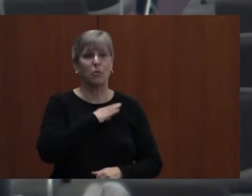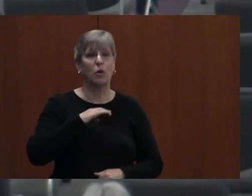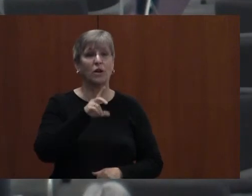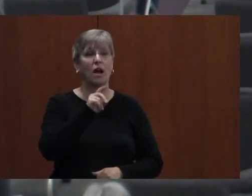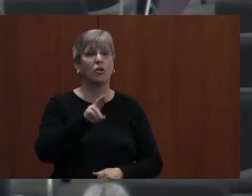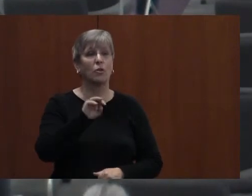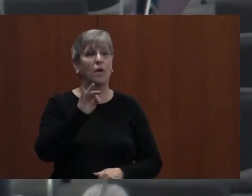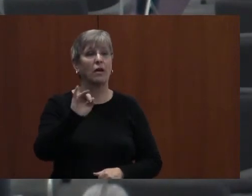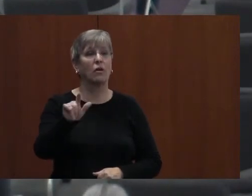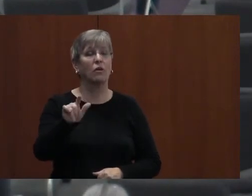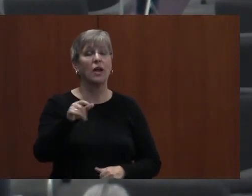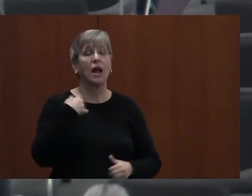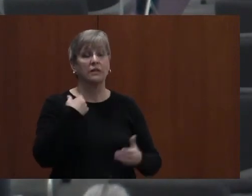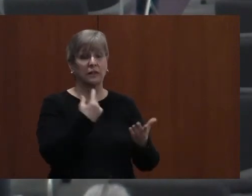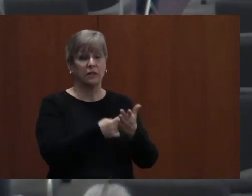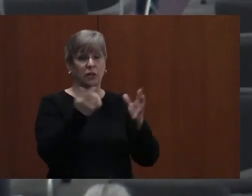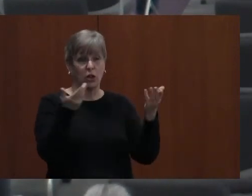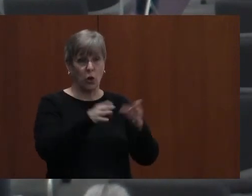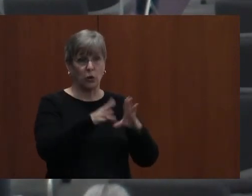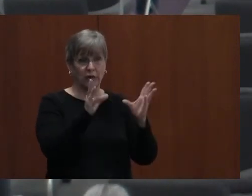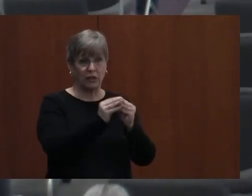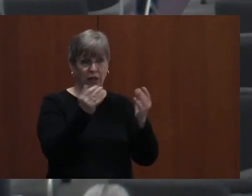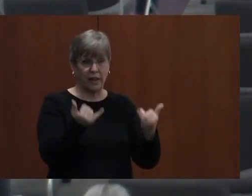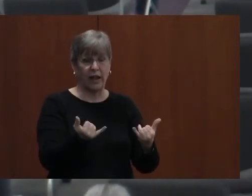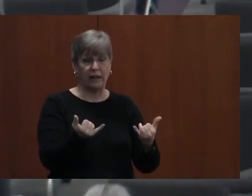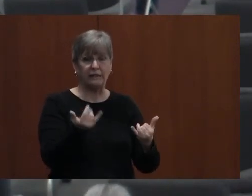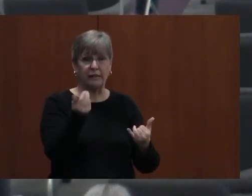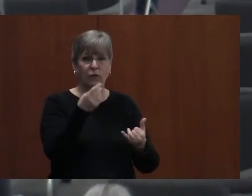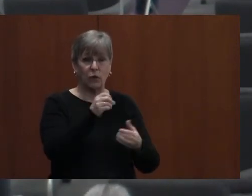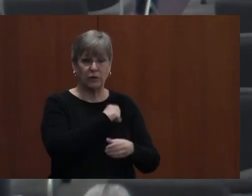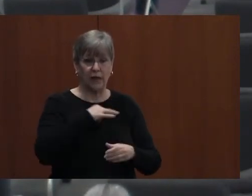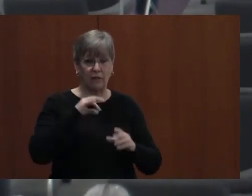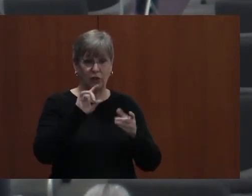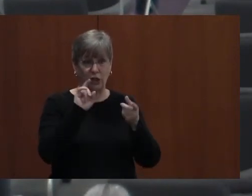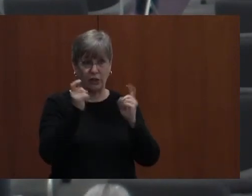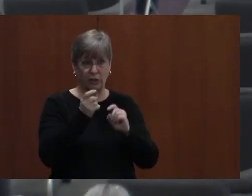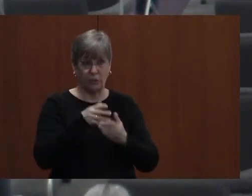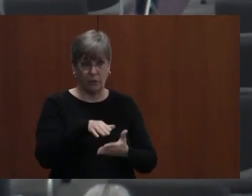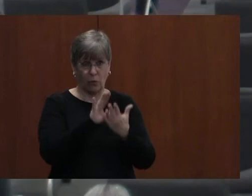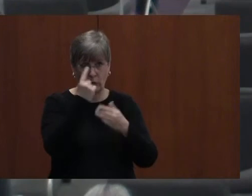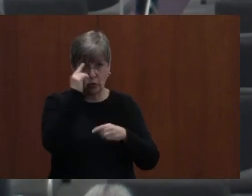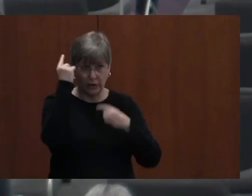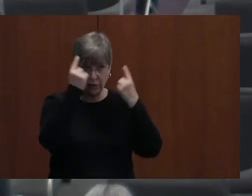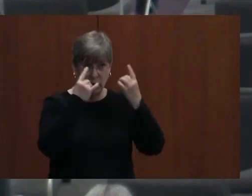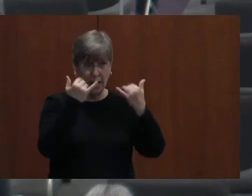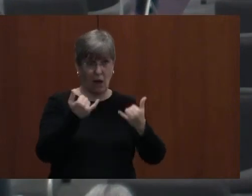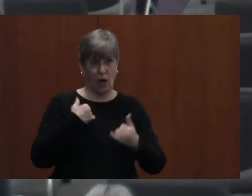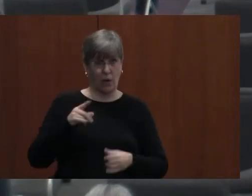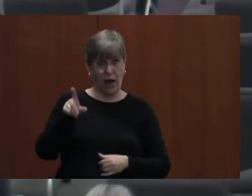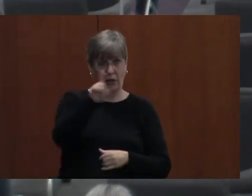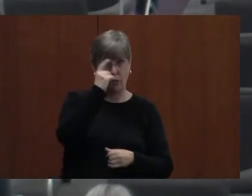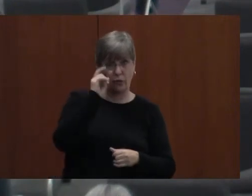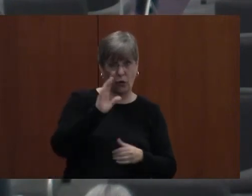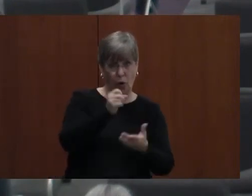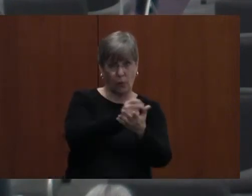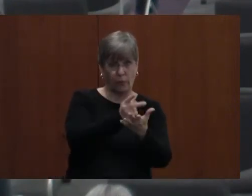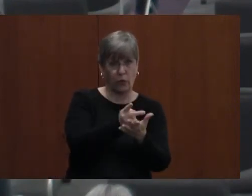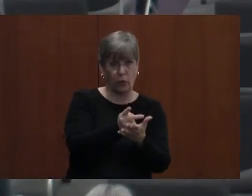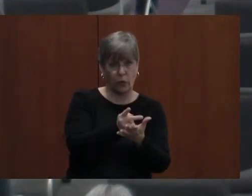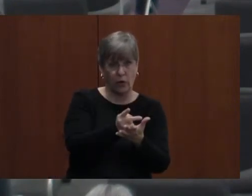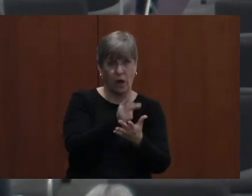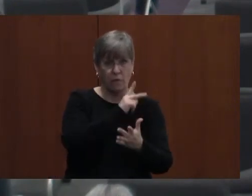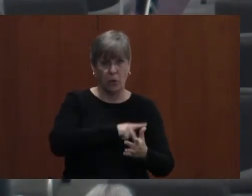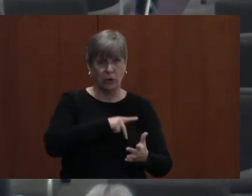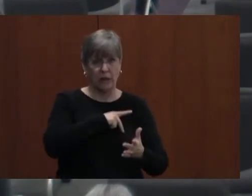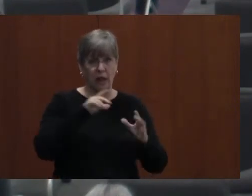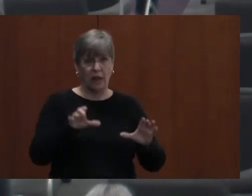As discussed earlier in closed session today, there are a number of staff changes before you for your consideration, and at this time, I ask for your approval of